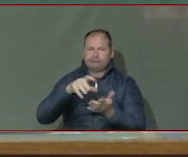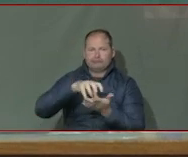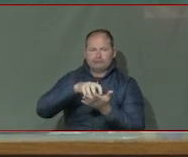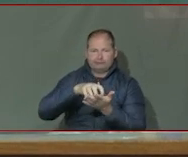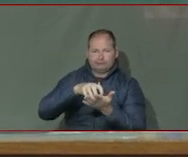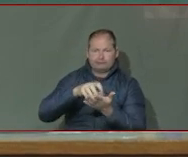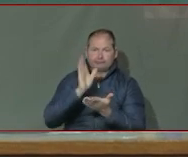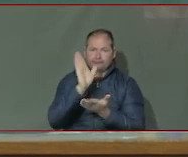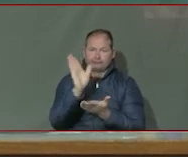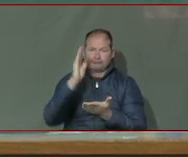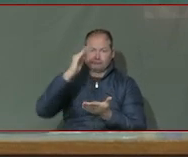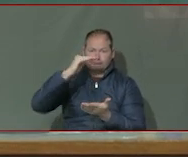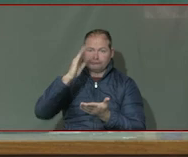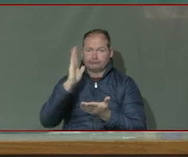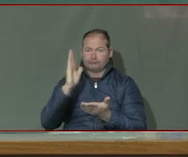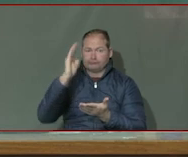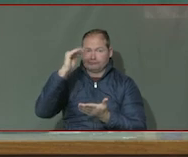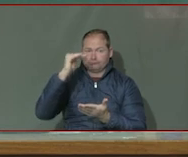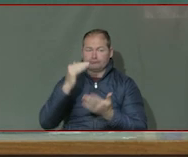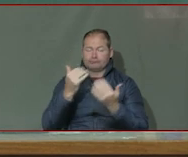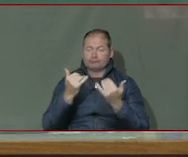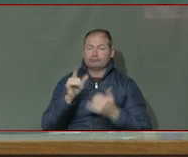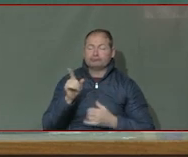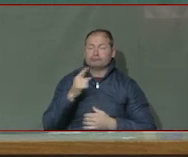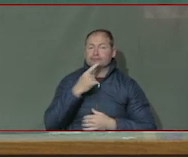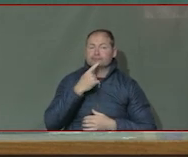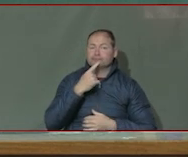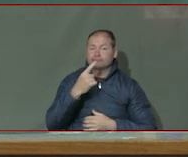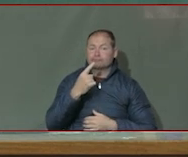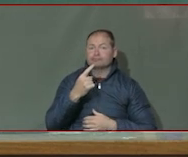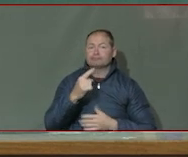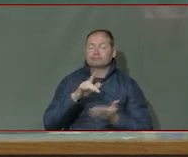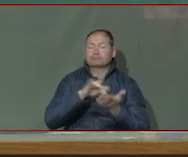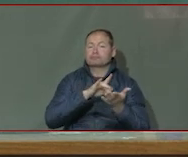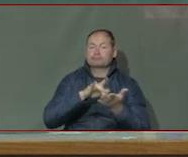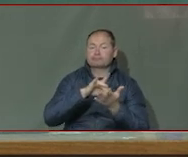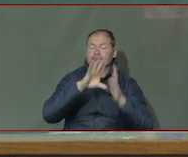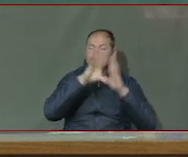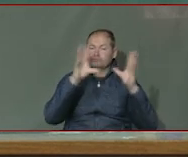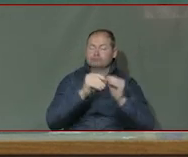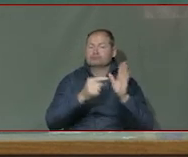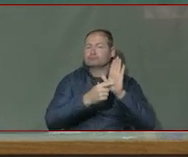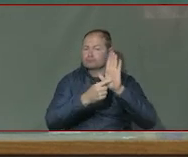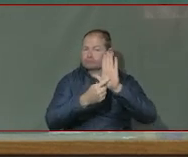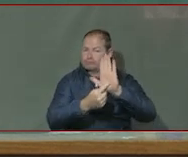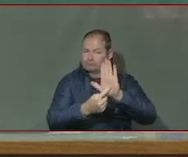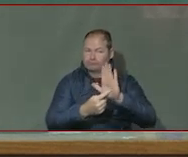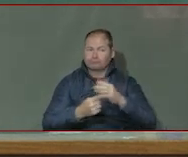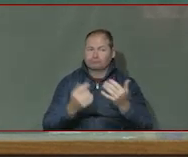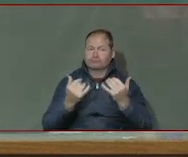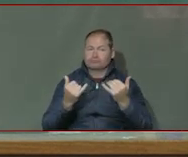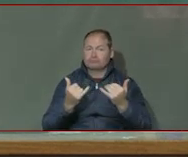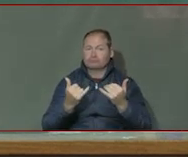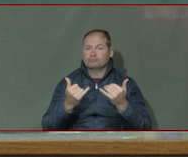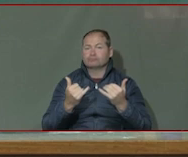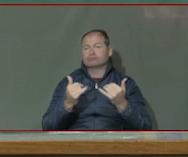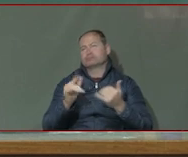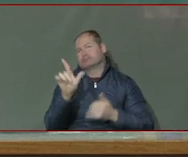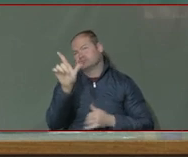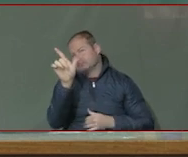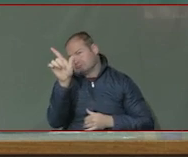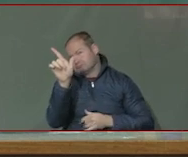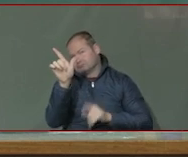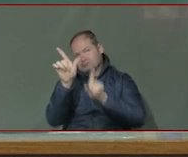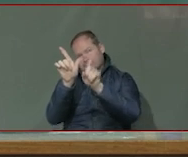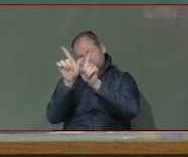there, show all calculations. They give marks for the calculations, how you calculate the degrees of those